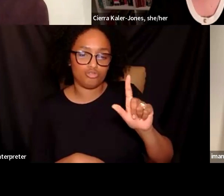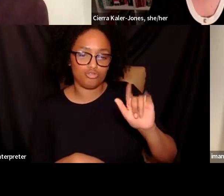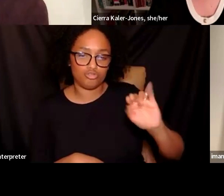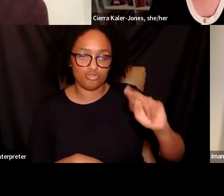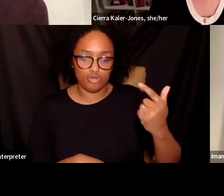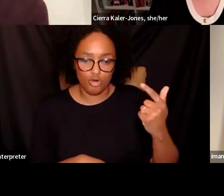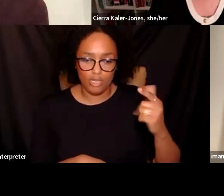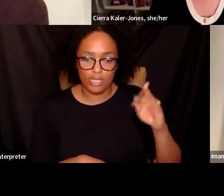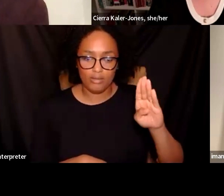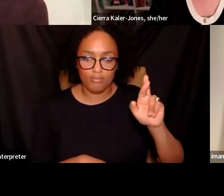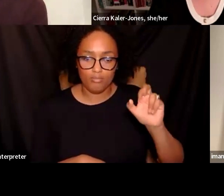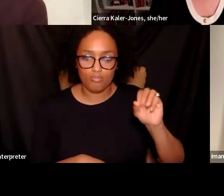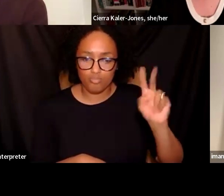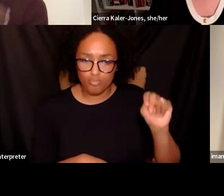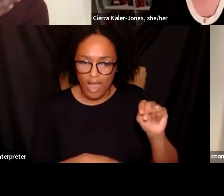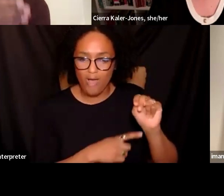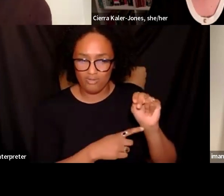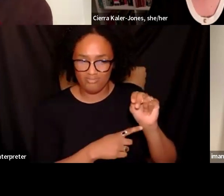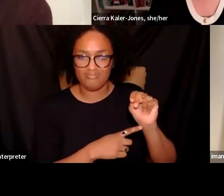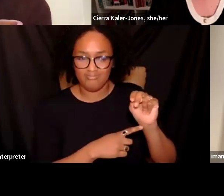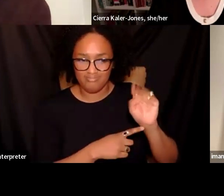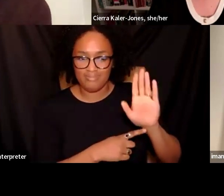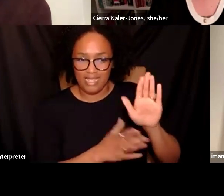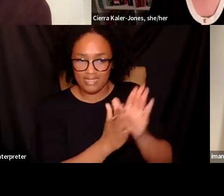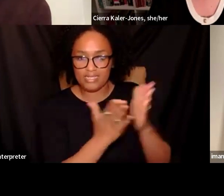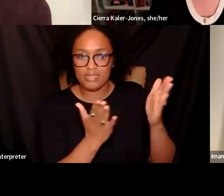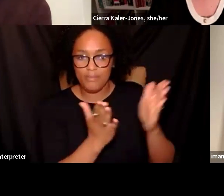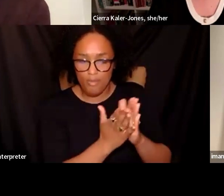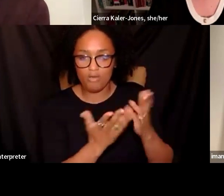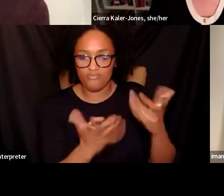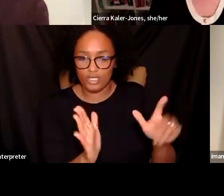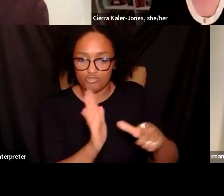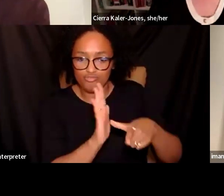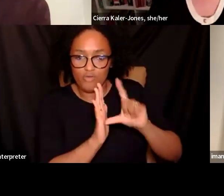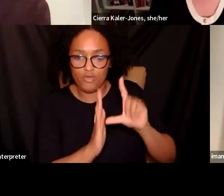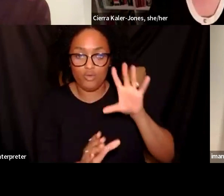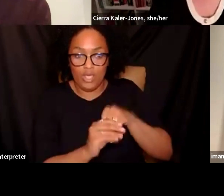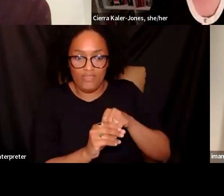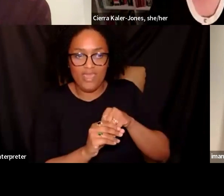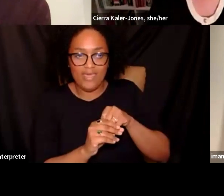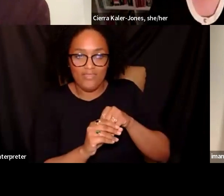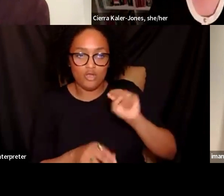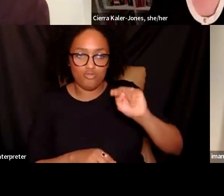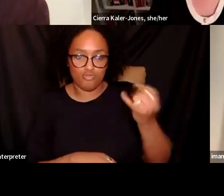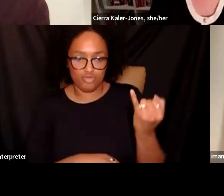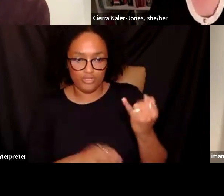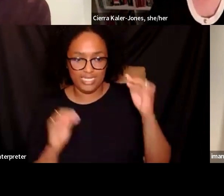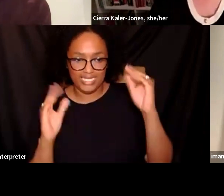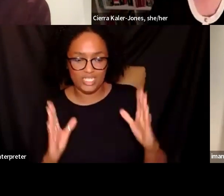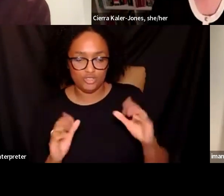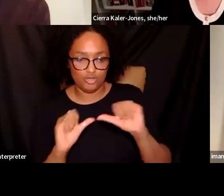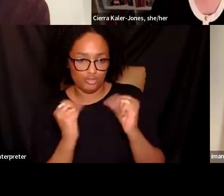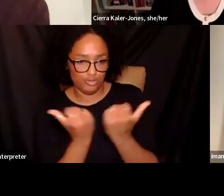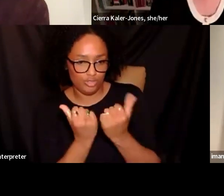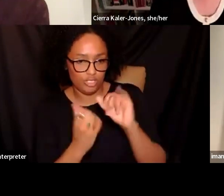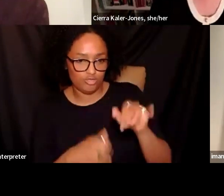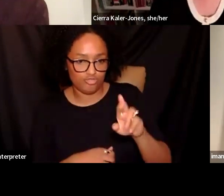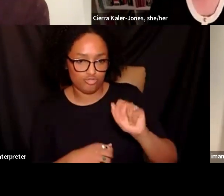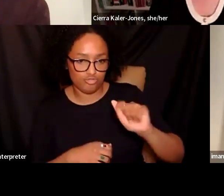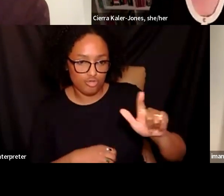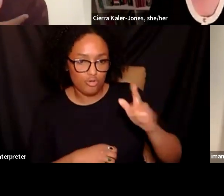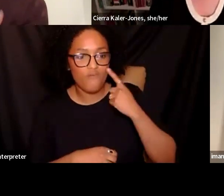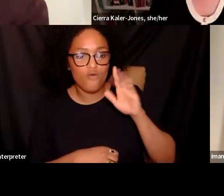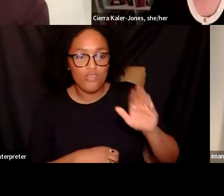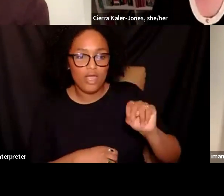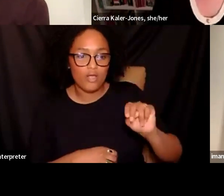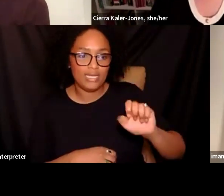of actually in the New Jersey kind of teacher association journal, for one of the Negro History Week celebrations that they were